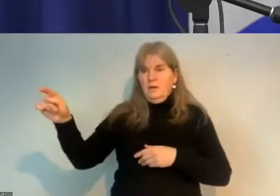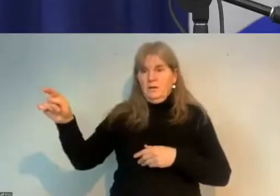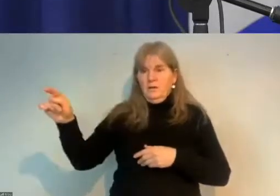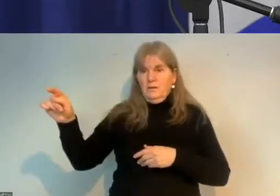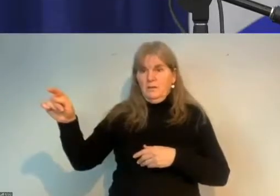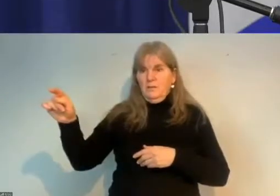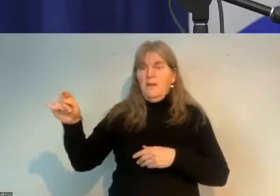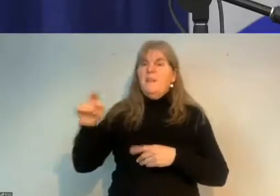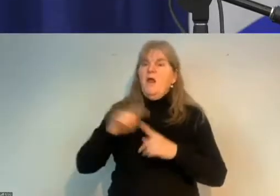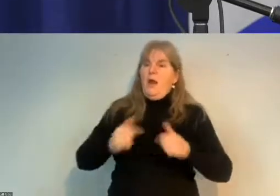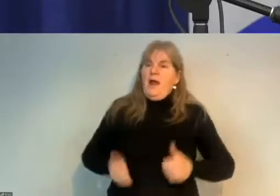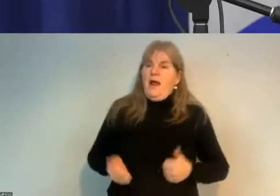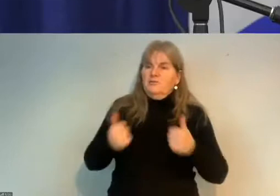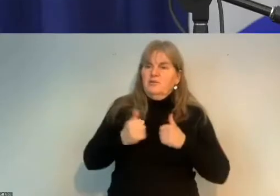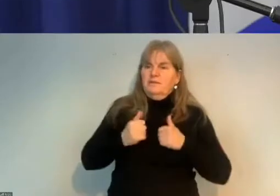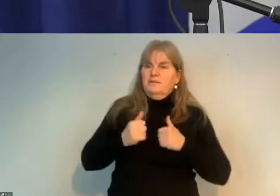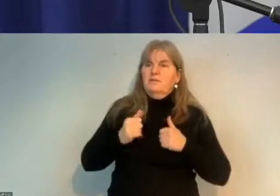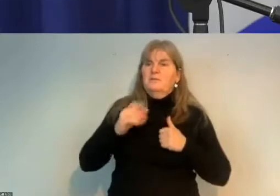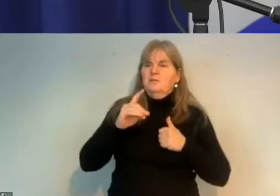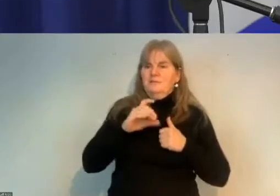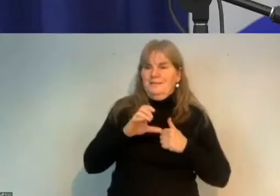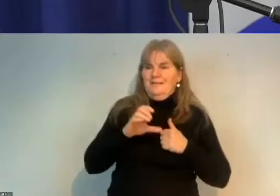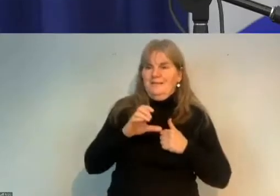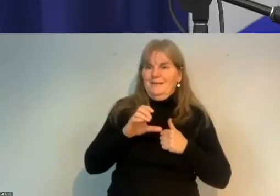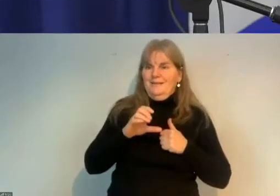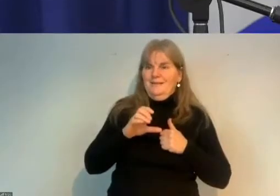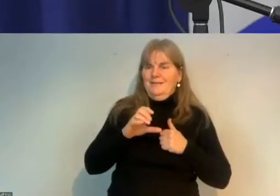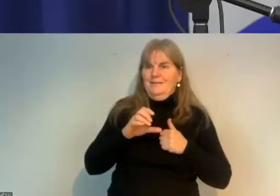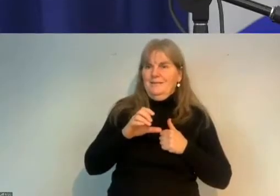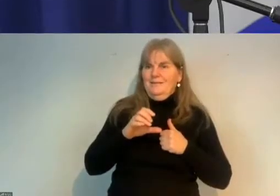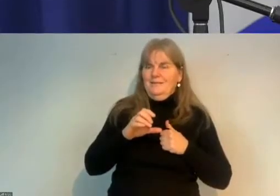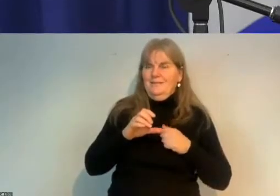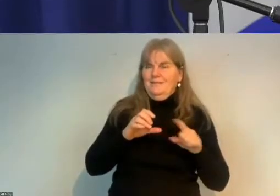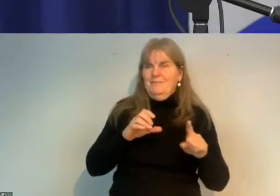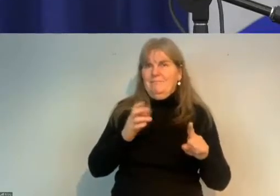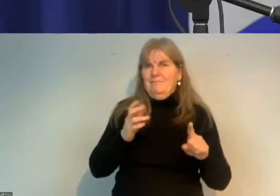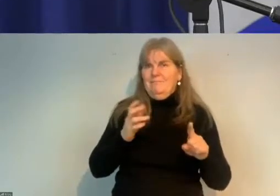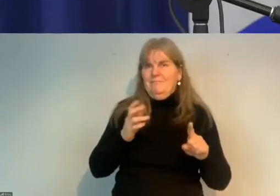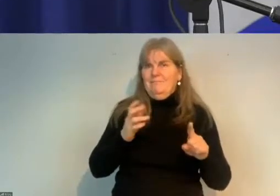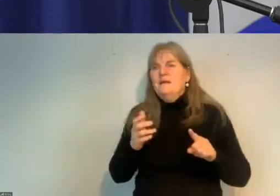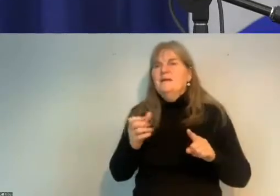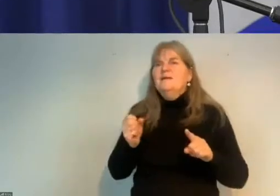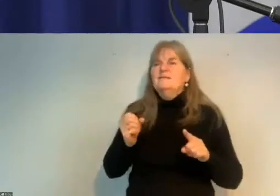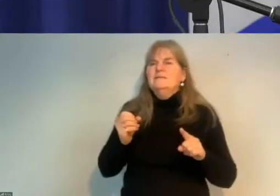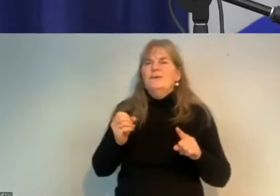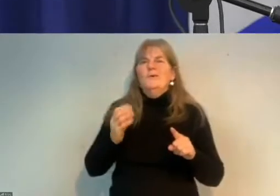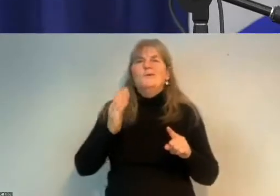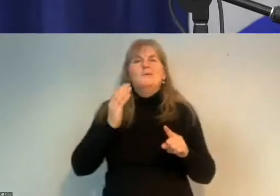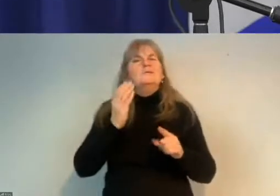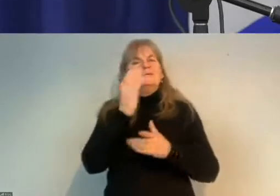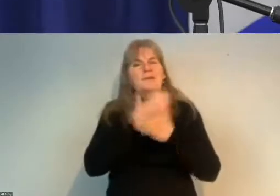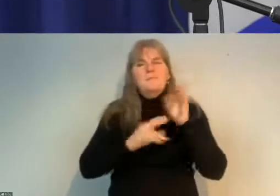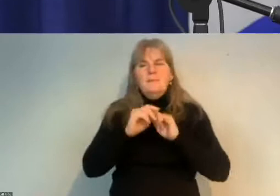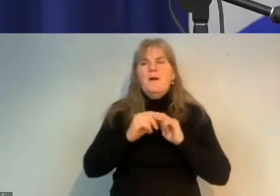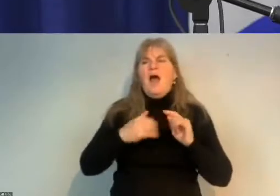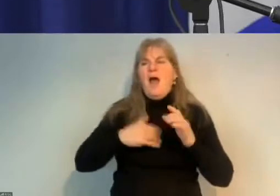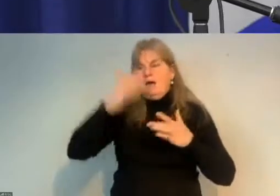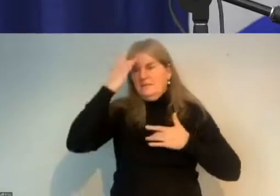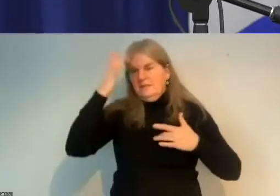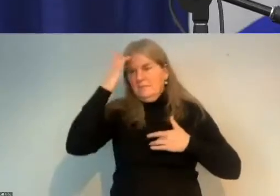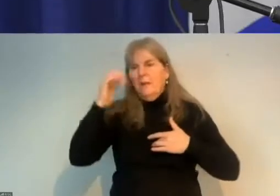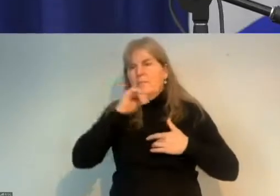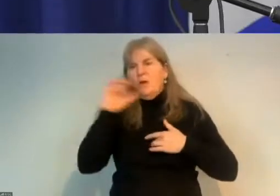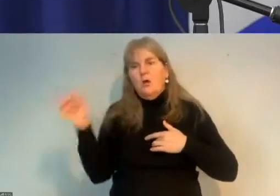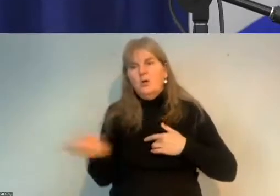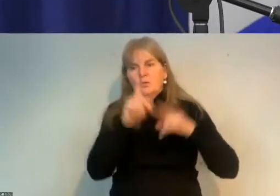I also want to say that we know that not everybody with symptoms is getting tested. Our test positivity rate is